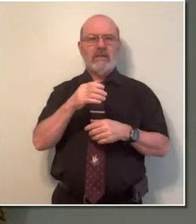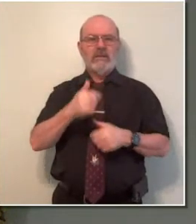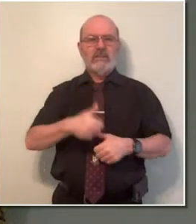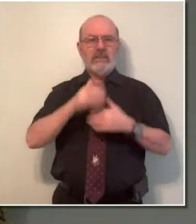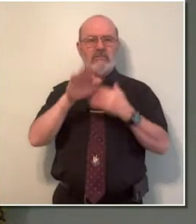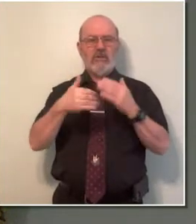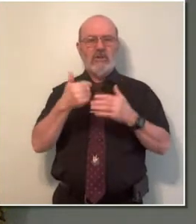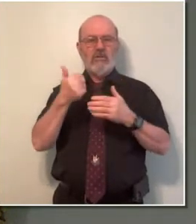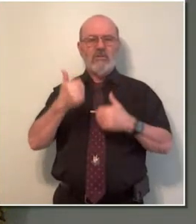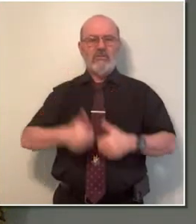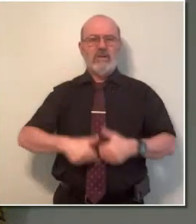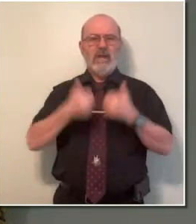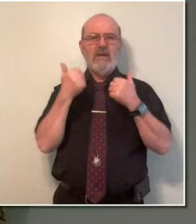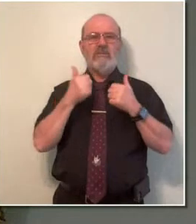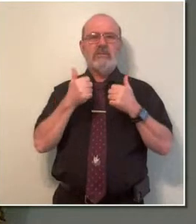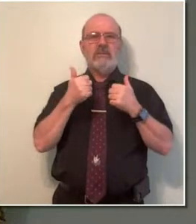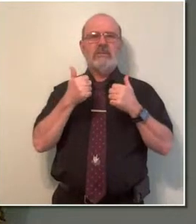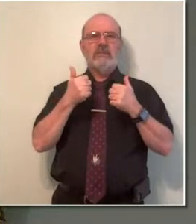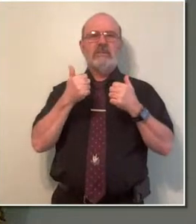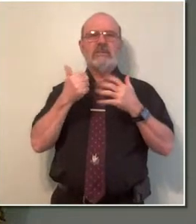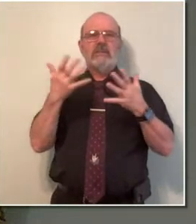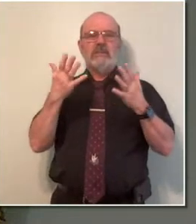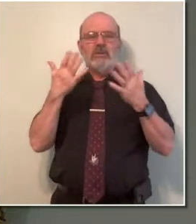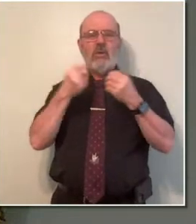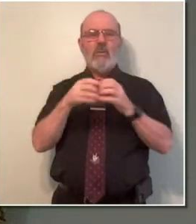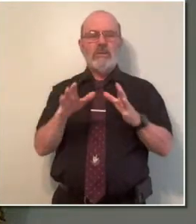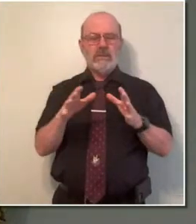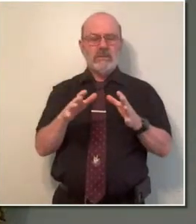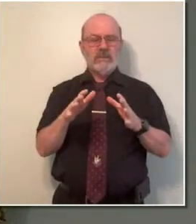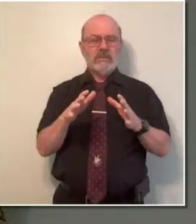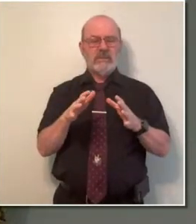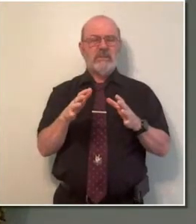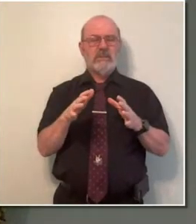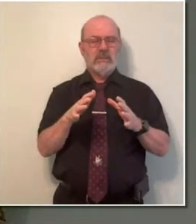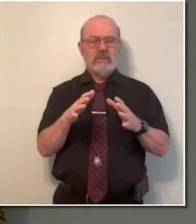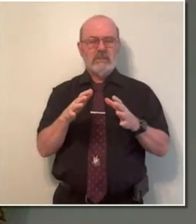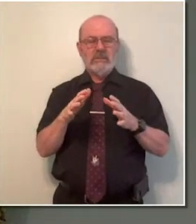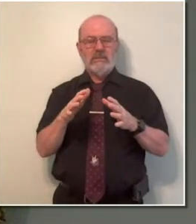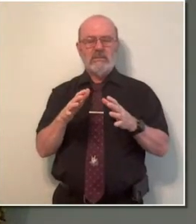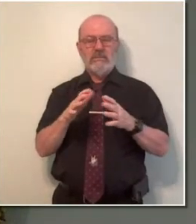days in such hopelessness.